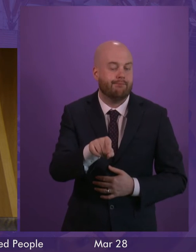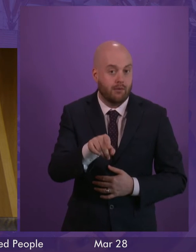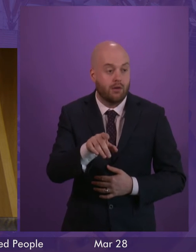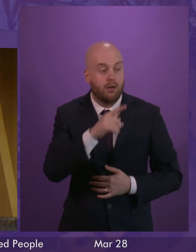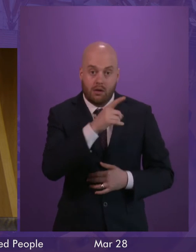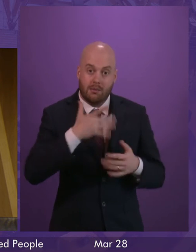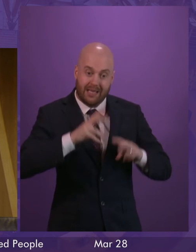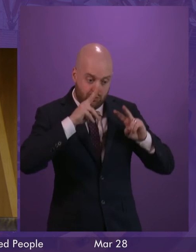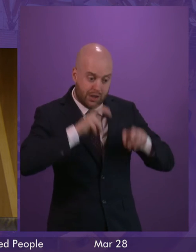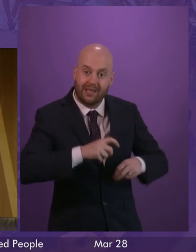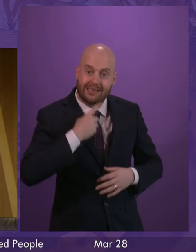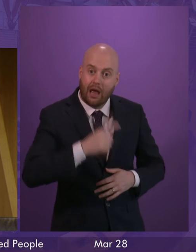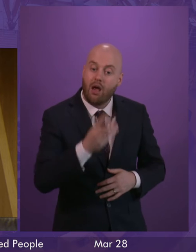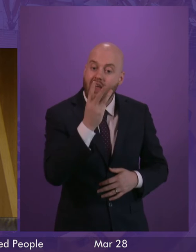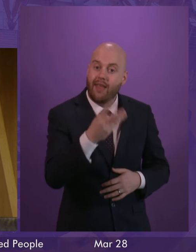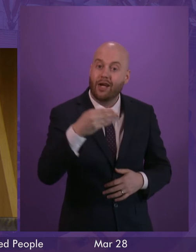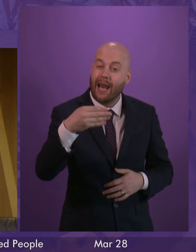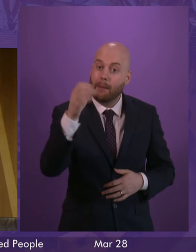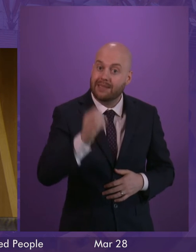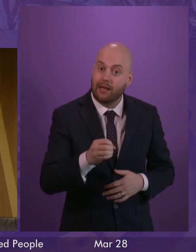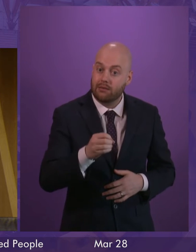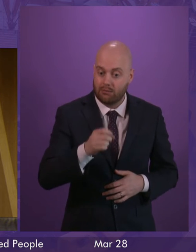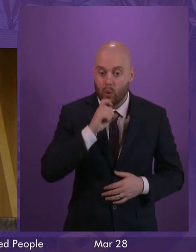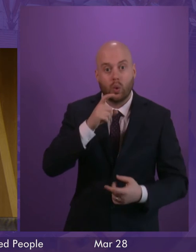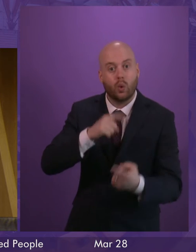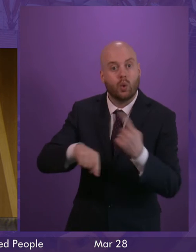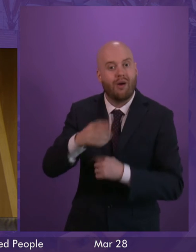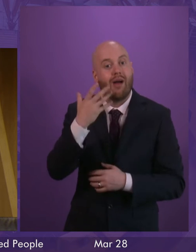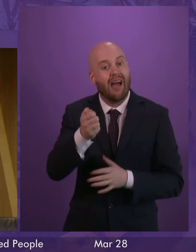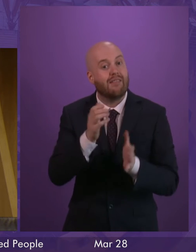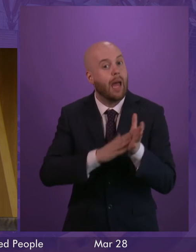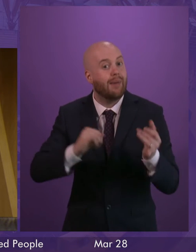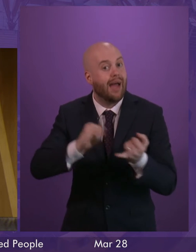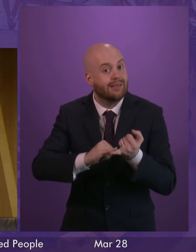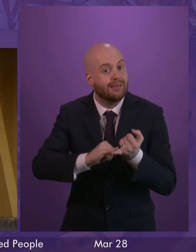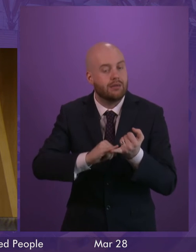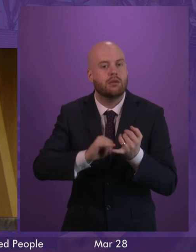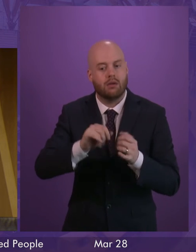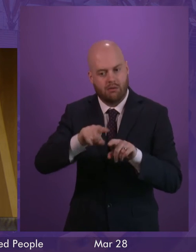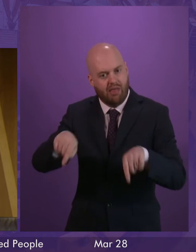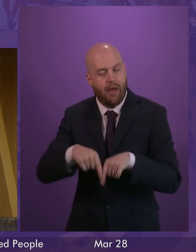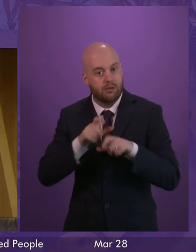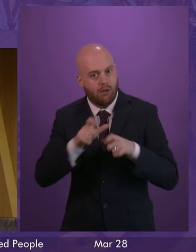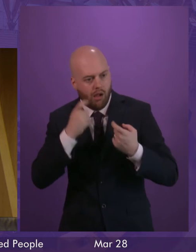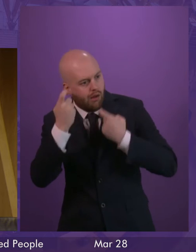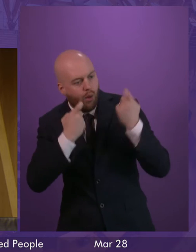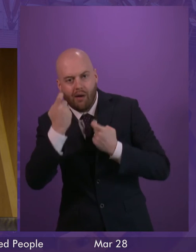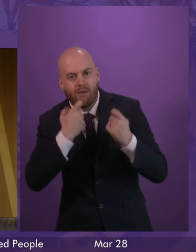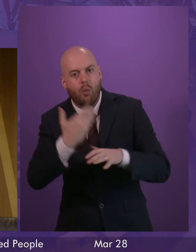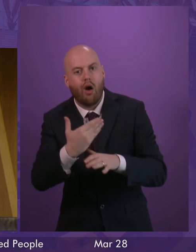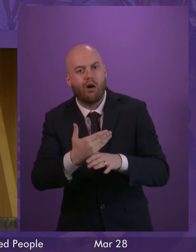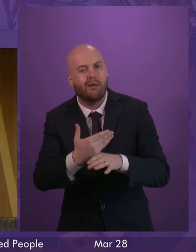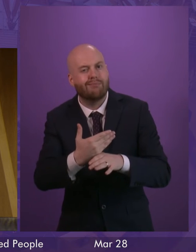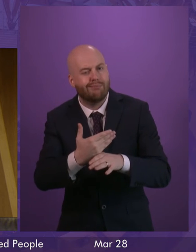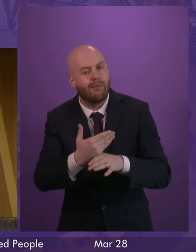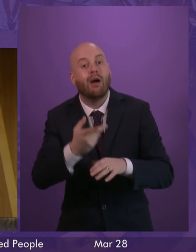per cent of those working with MS, 39 per cent were looking for work. Another challenge we have is when they are in the